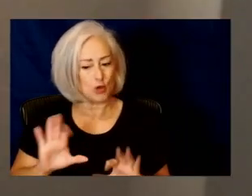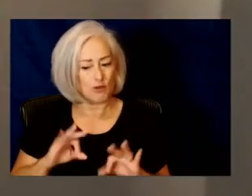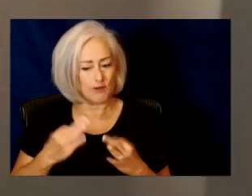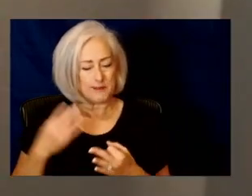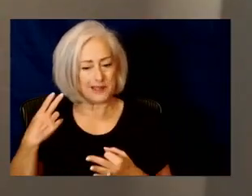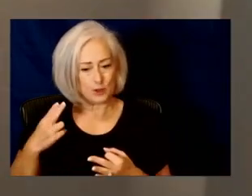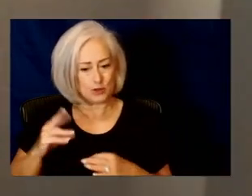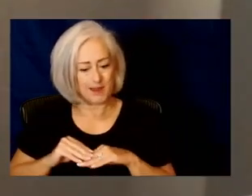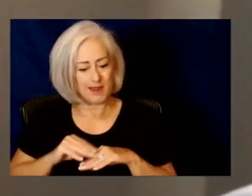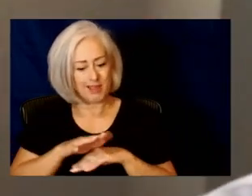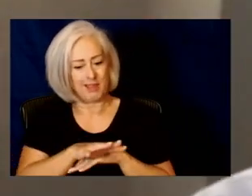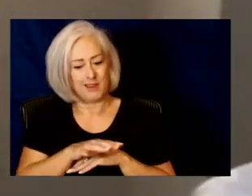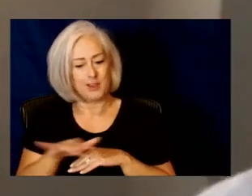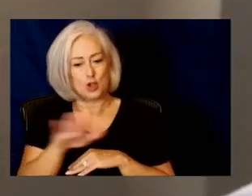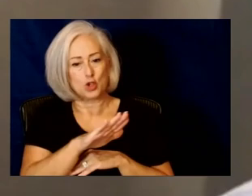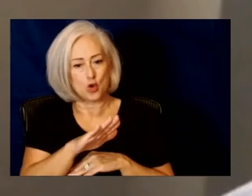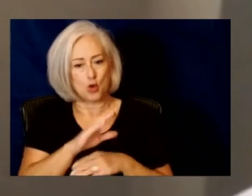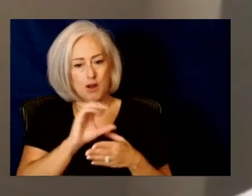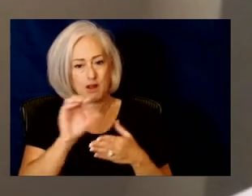Yeah, that's right.